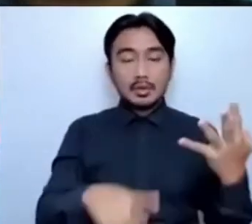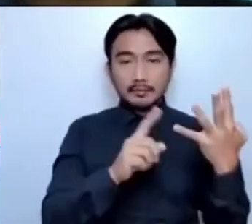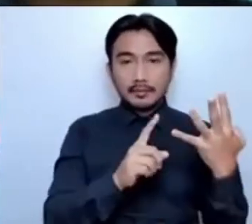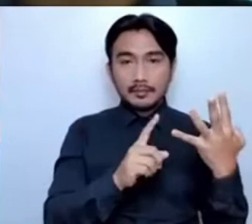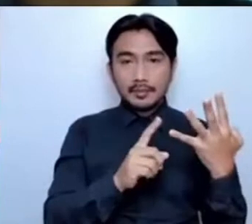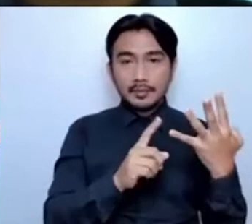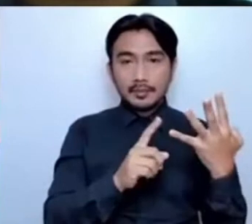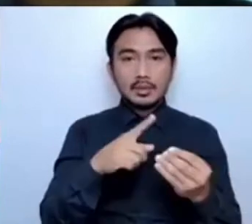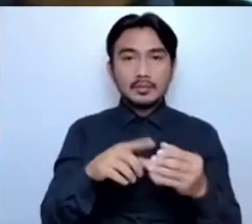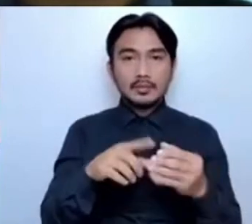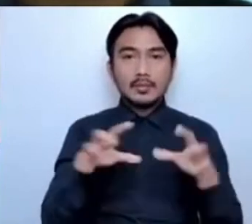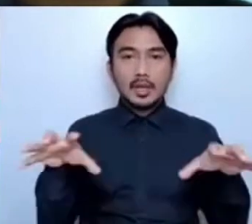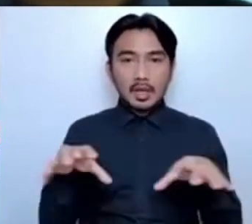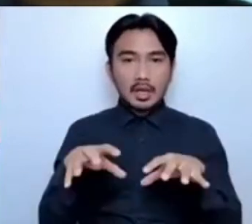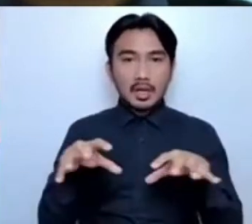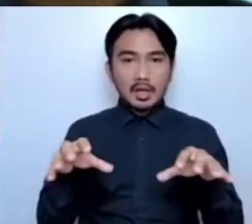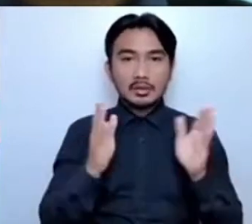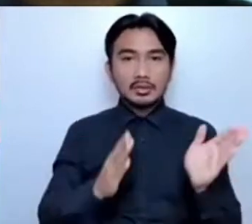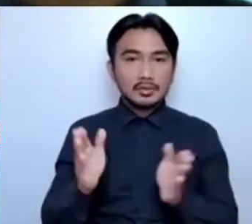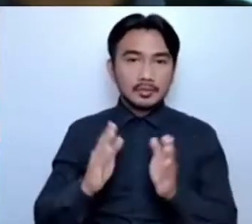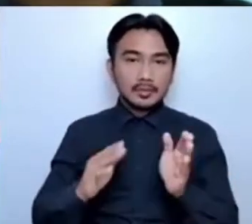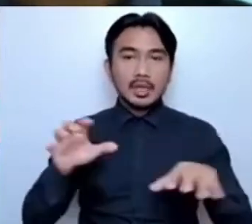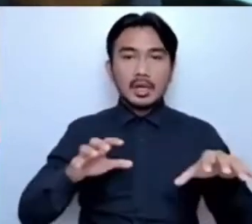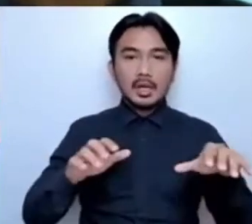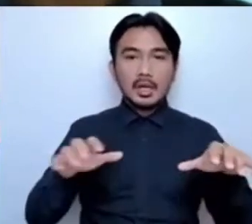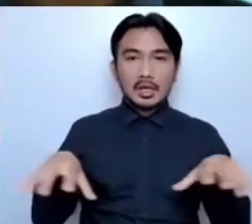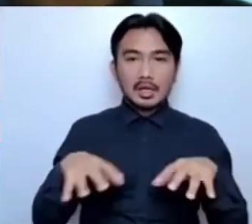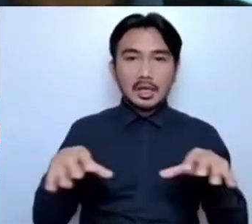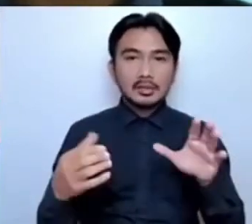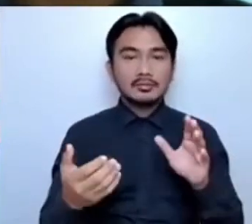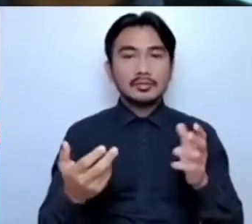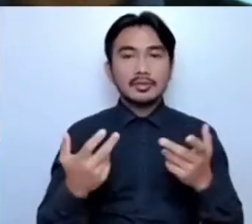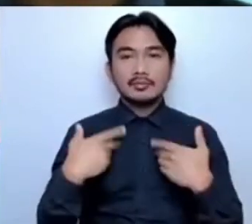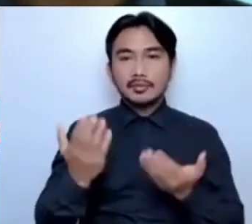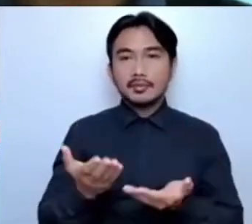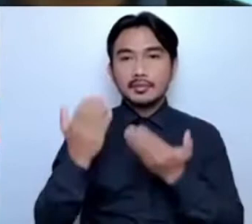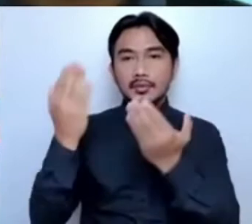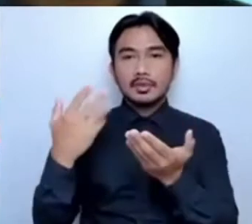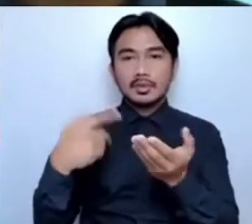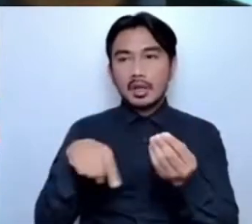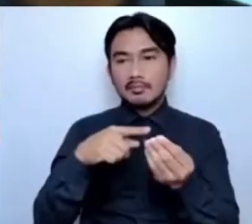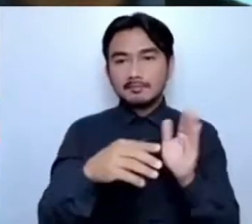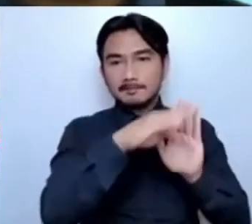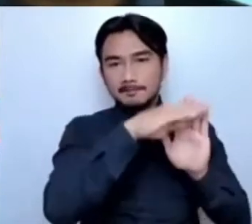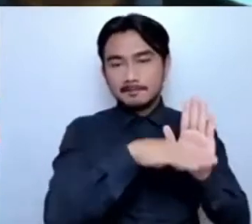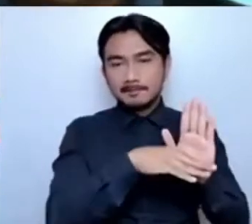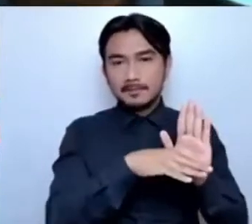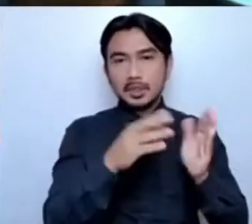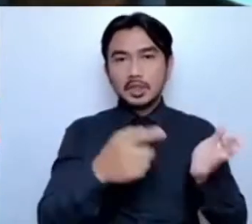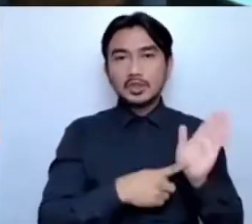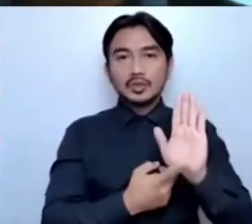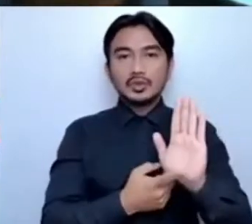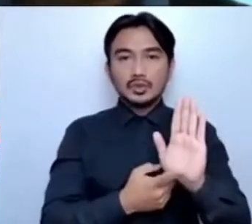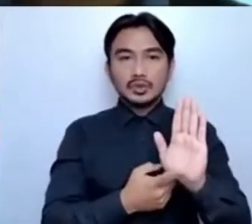action plan, activity proposal, or activity matrix that shows an adapted or contextualized learning